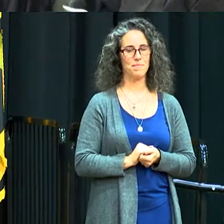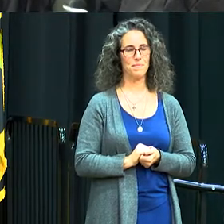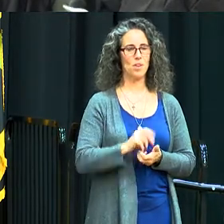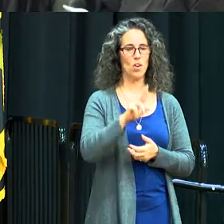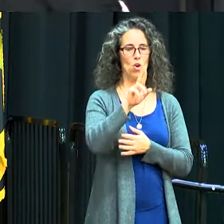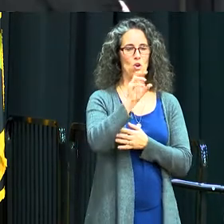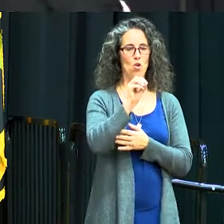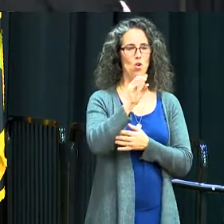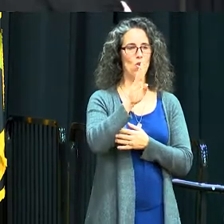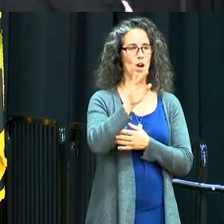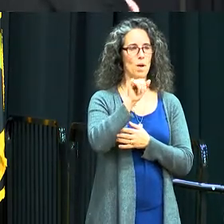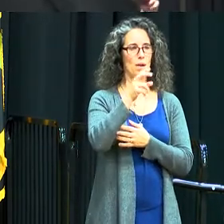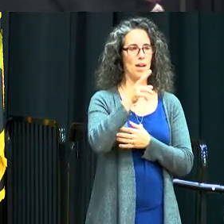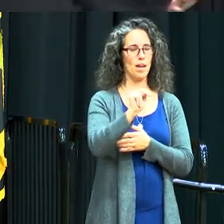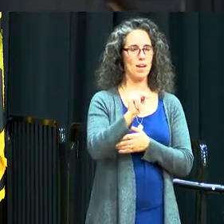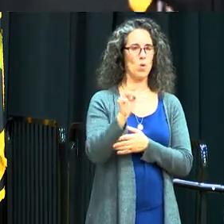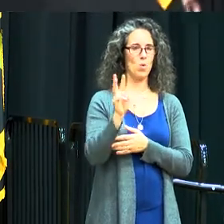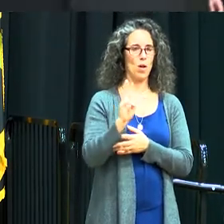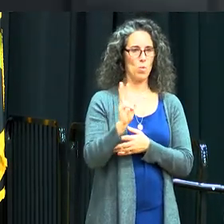Robin Danielle Wellborn.